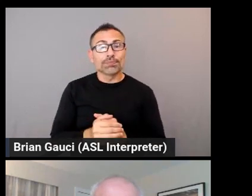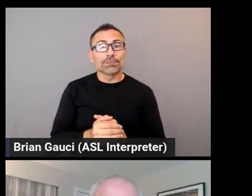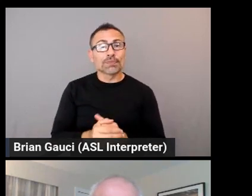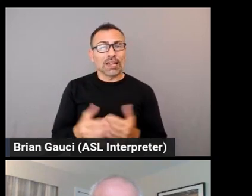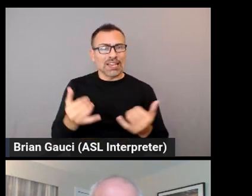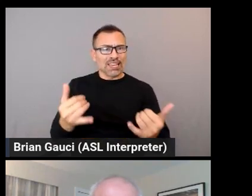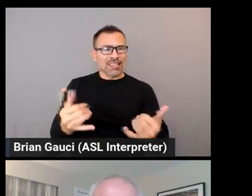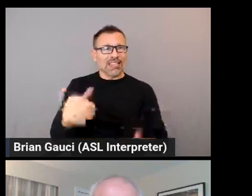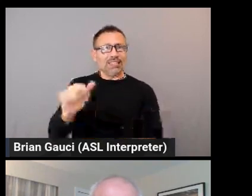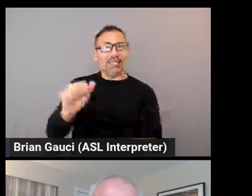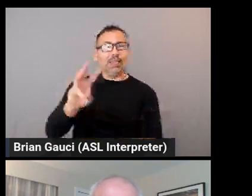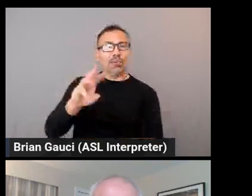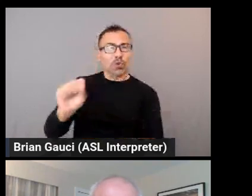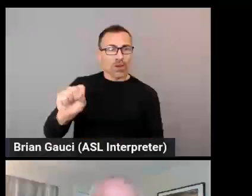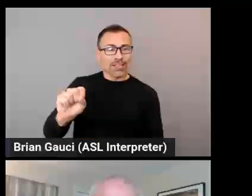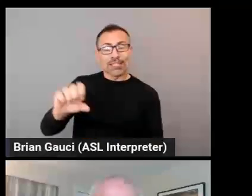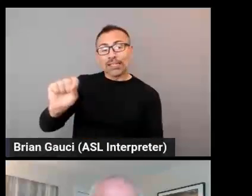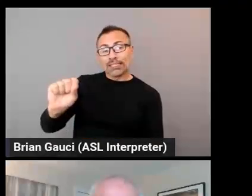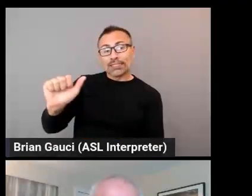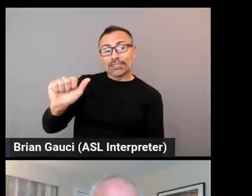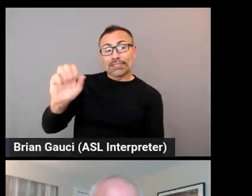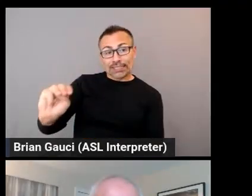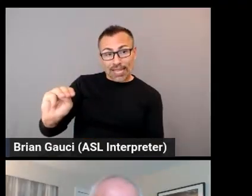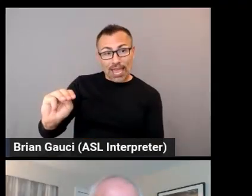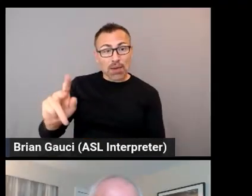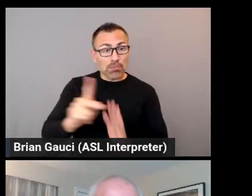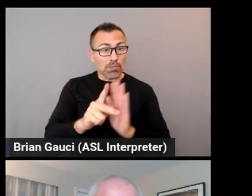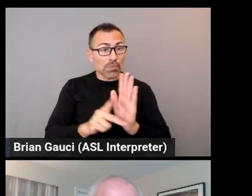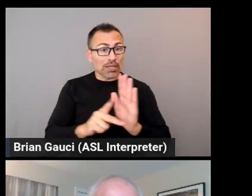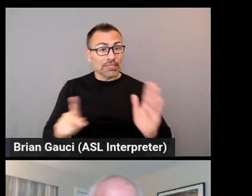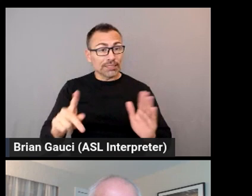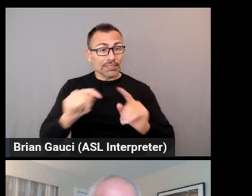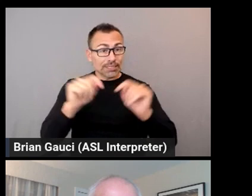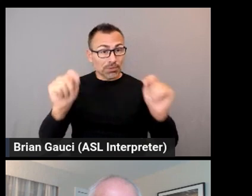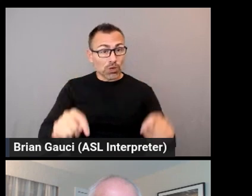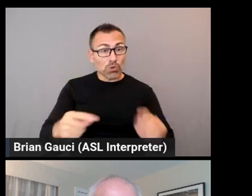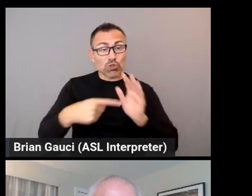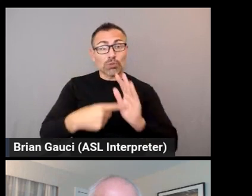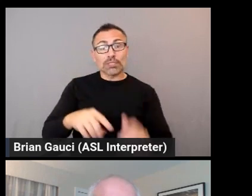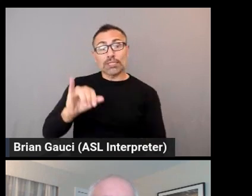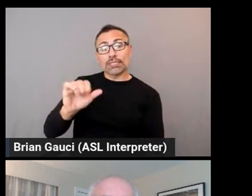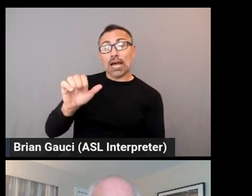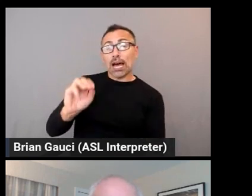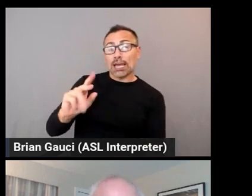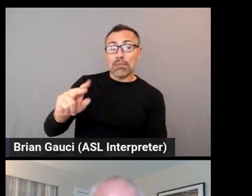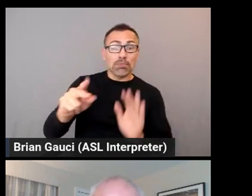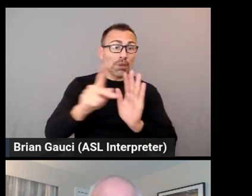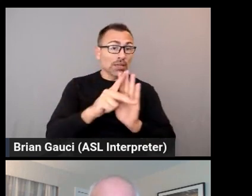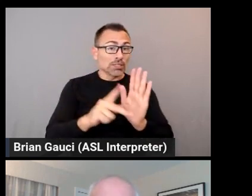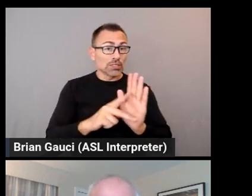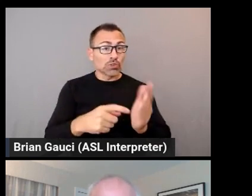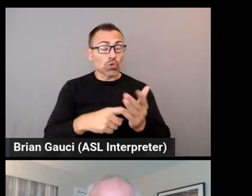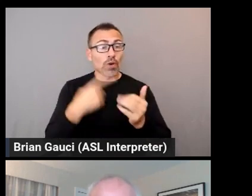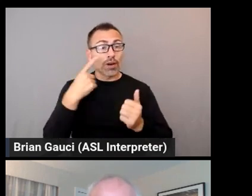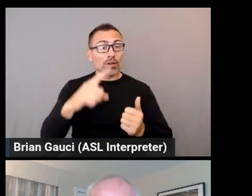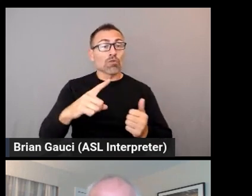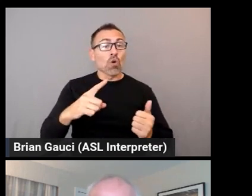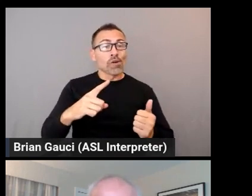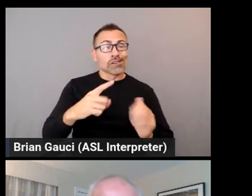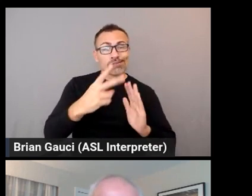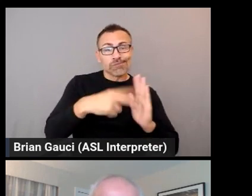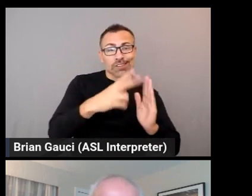SAM policy template, which represents the IAM policy necessary to allow that function to read and write to the bucket. Okay.